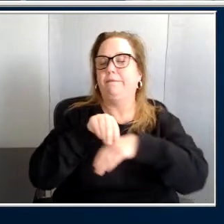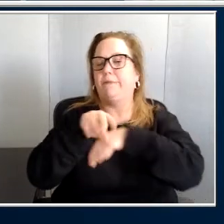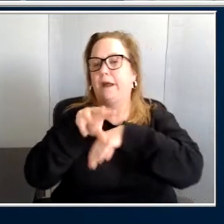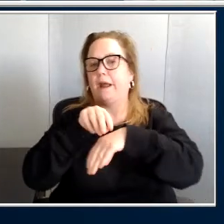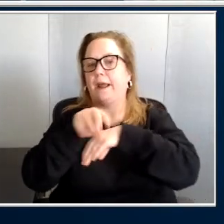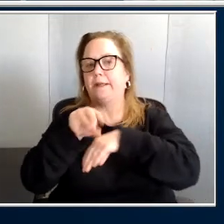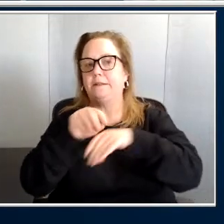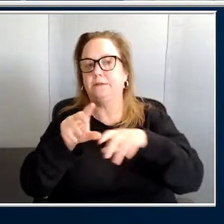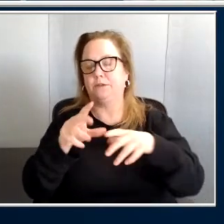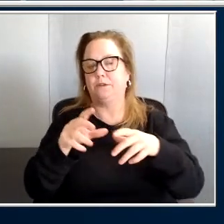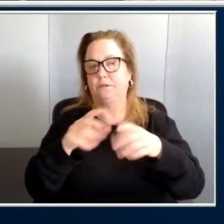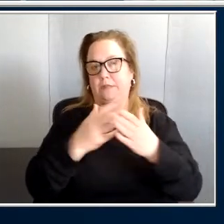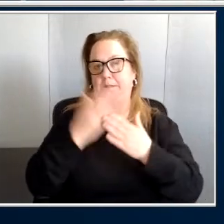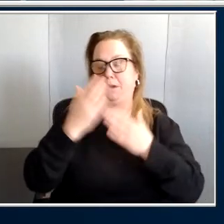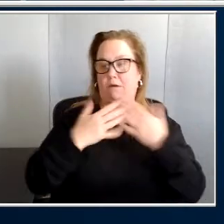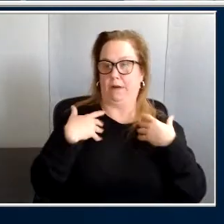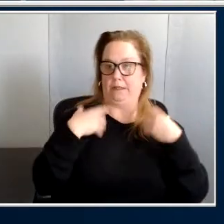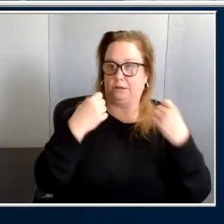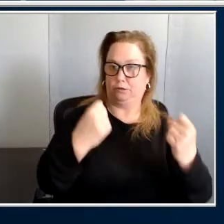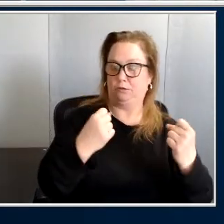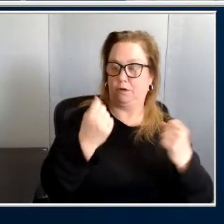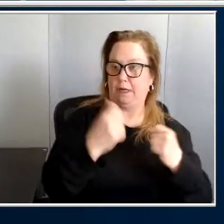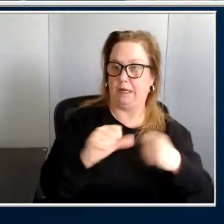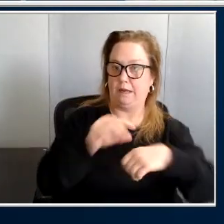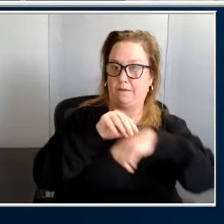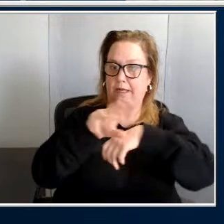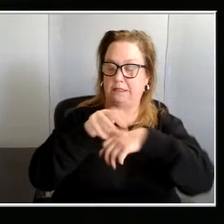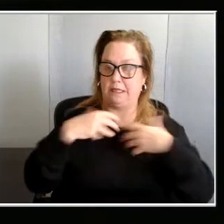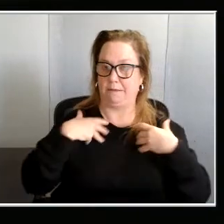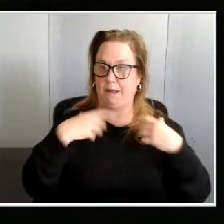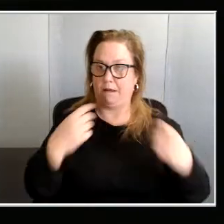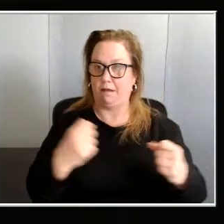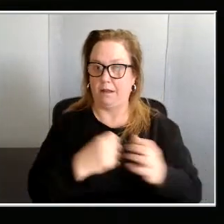strong or healthy? I think